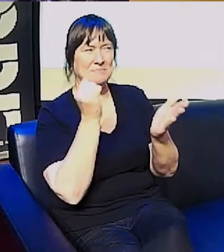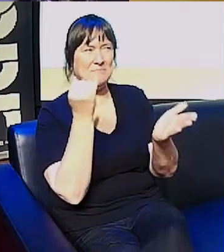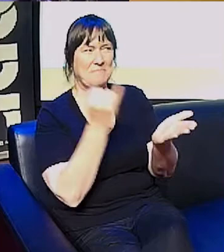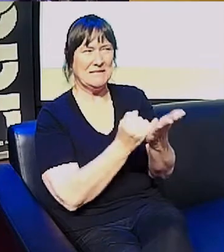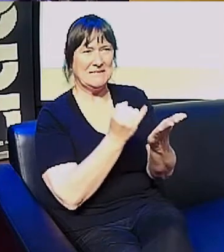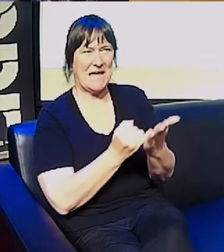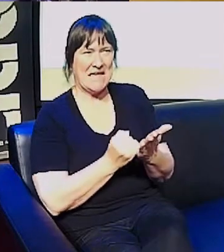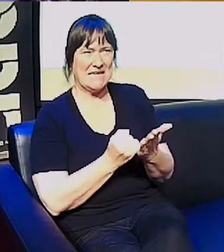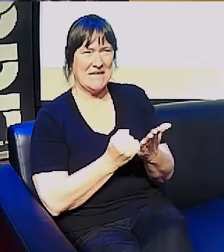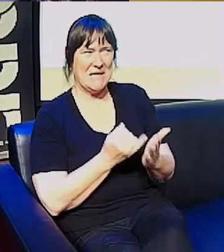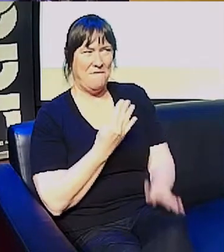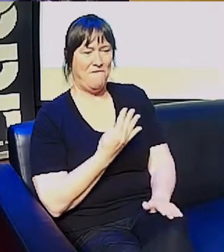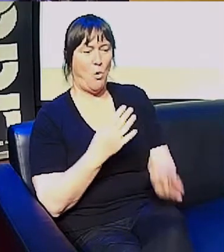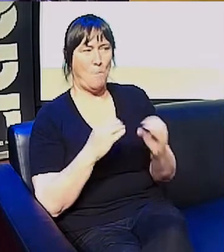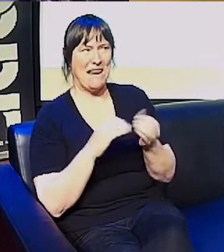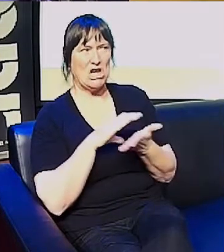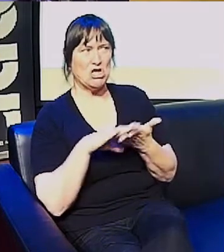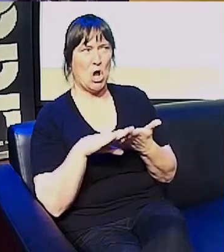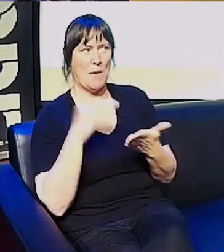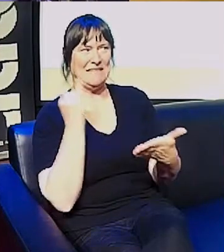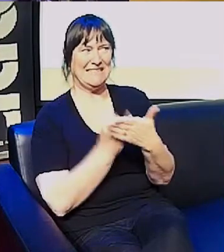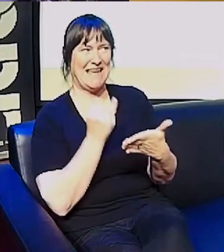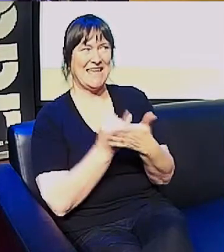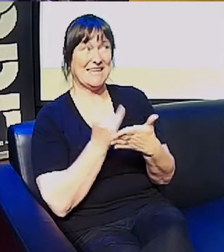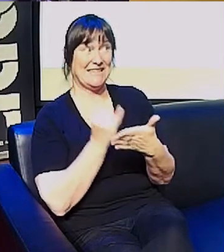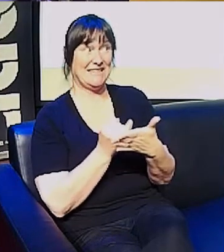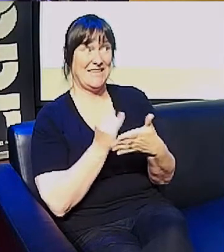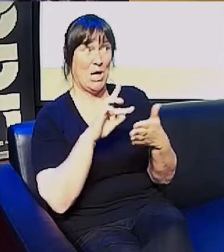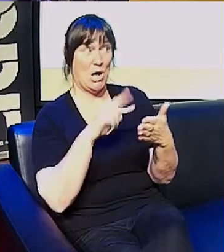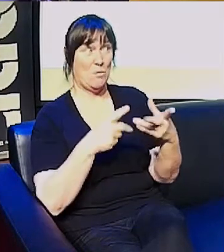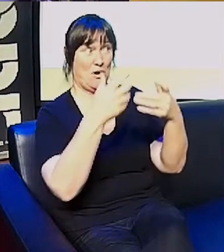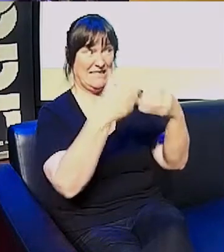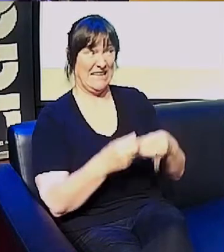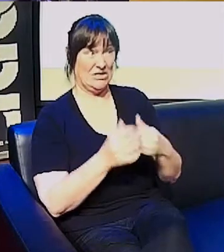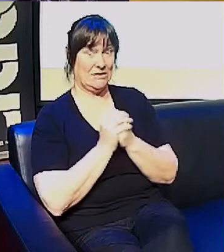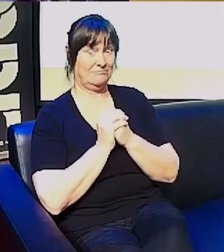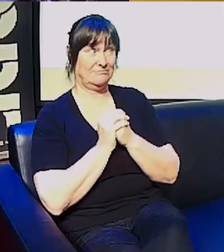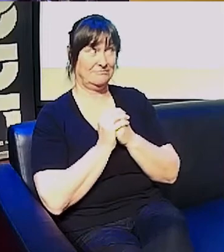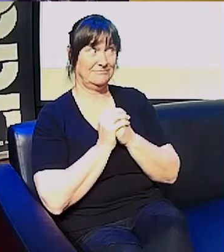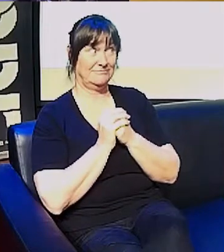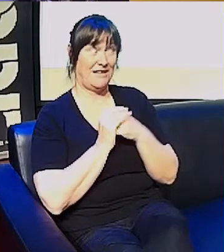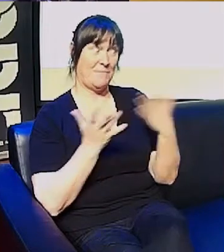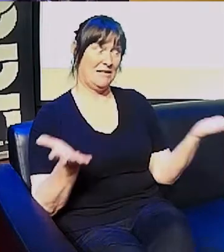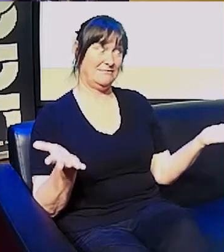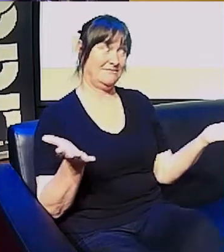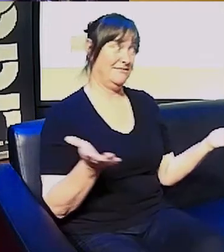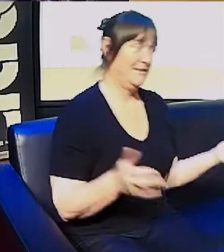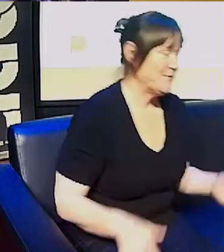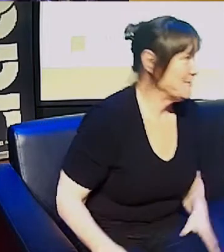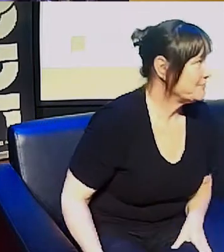billions? $4 billion blunder. That doesn't lead to, I mean, his name's Goldsmith for a